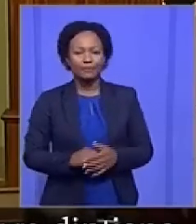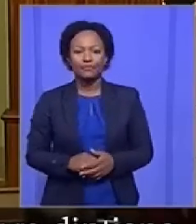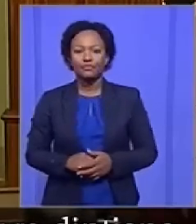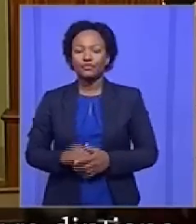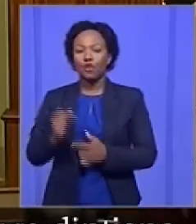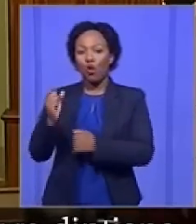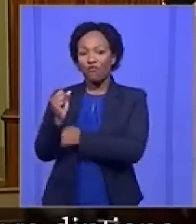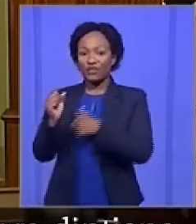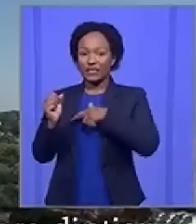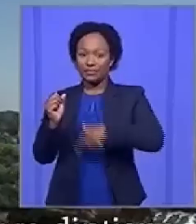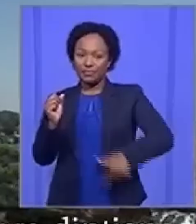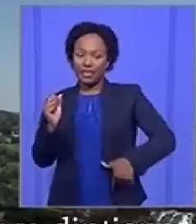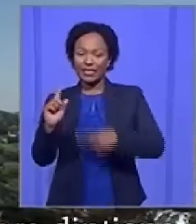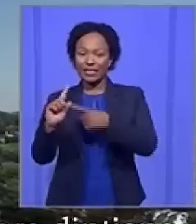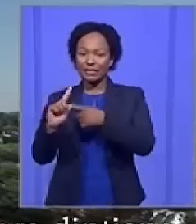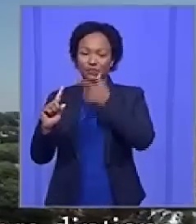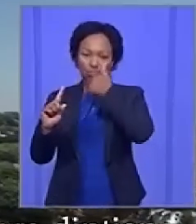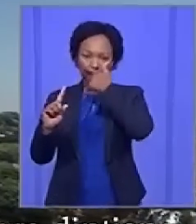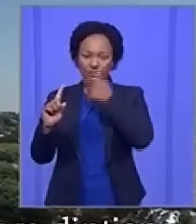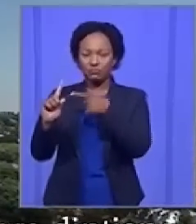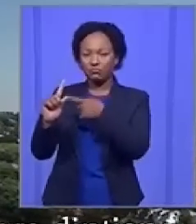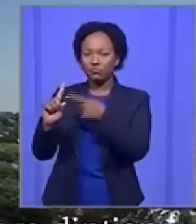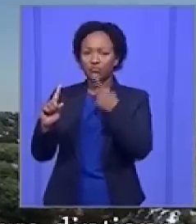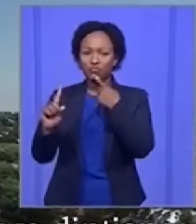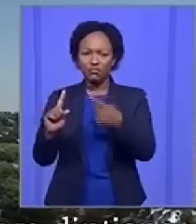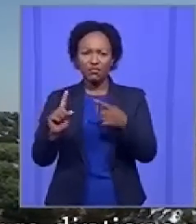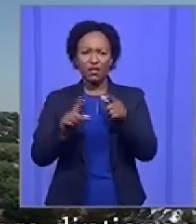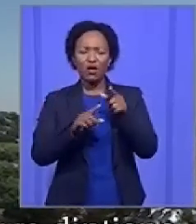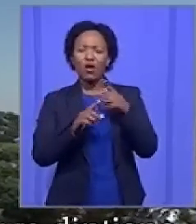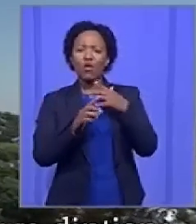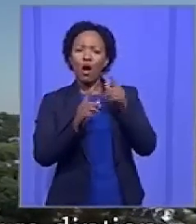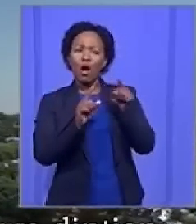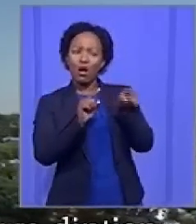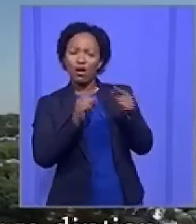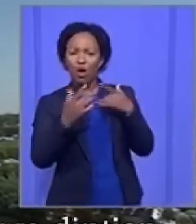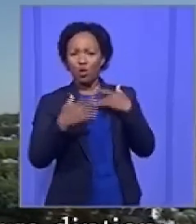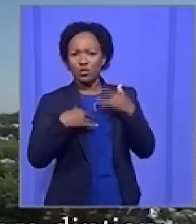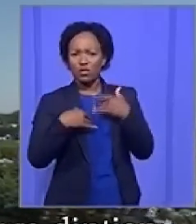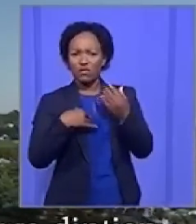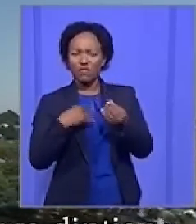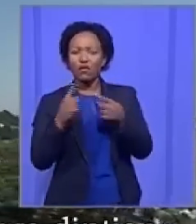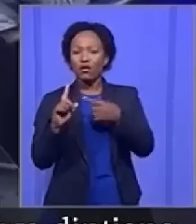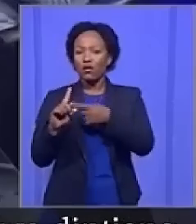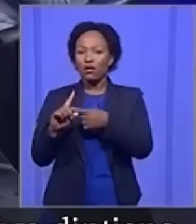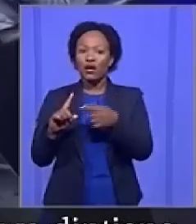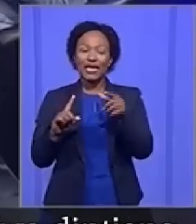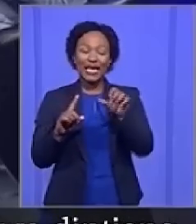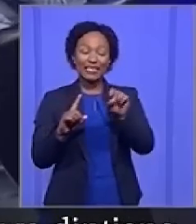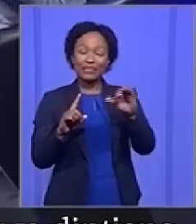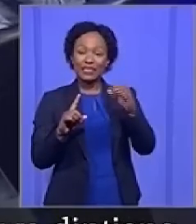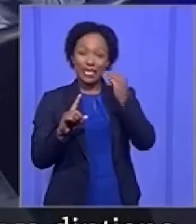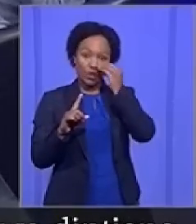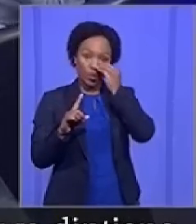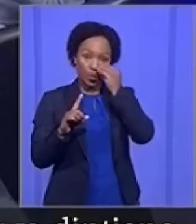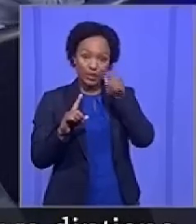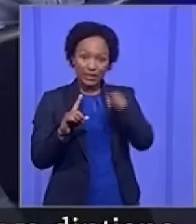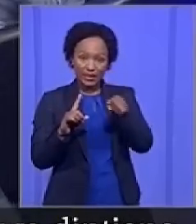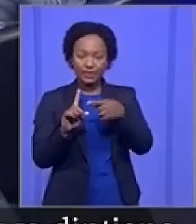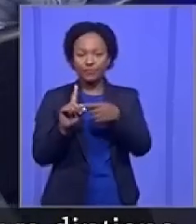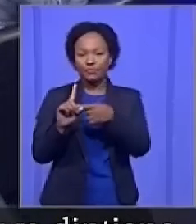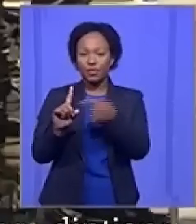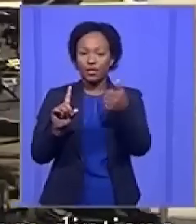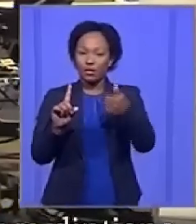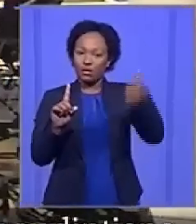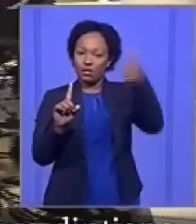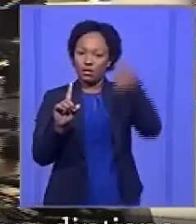Kantoro ya Mopresidente Cyril Ramaphosa e latotse ditlaleho tsa hore hloho ya phethahatso ya ditaba ya SABC